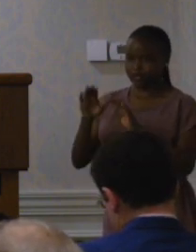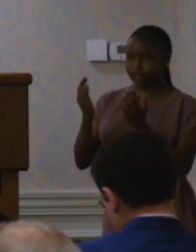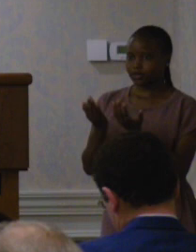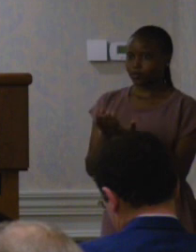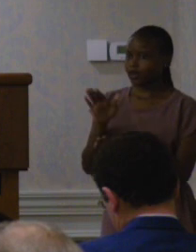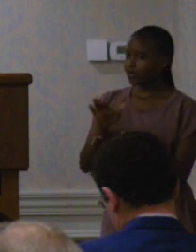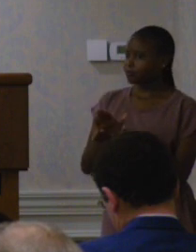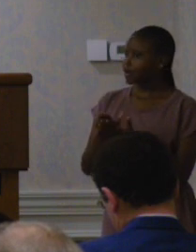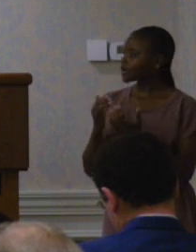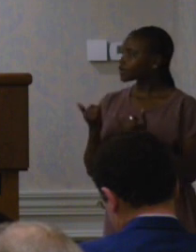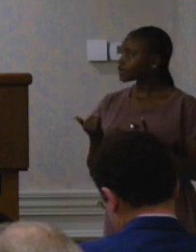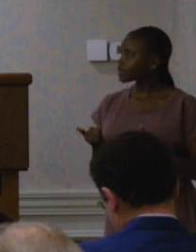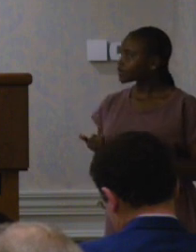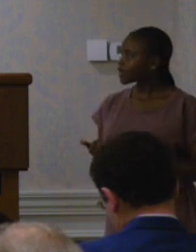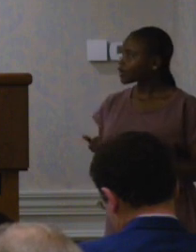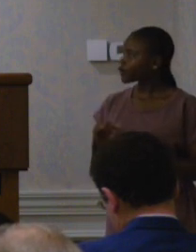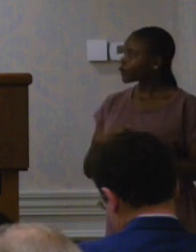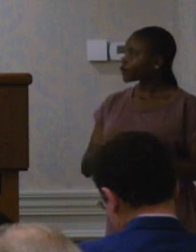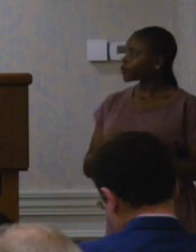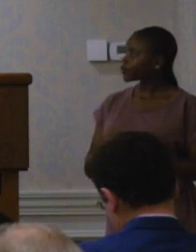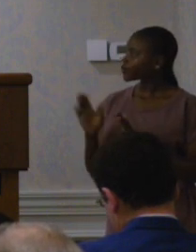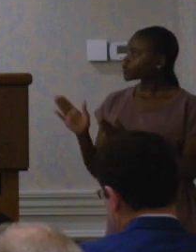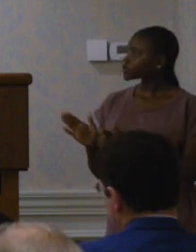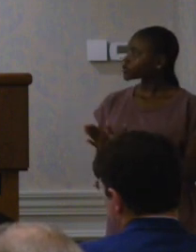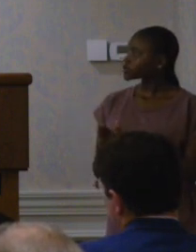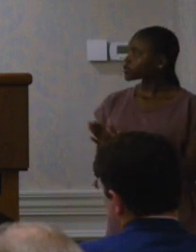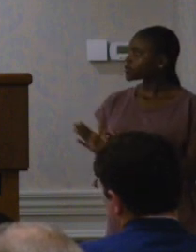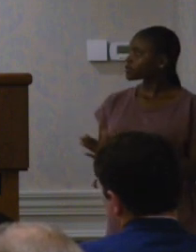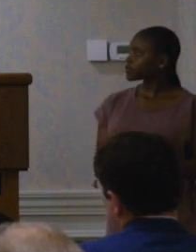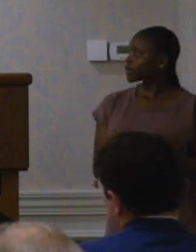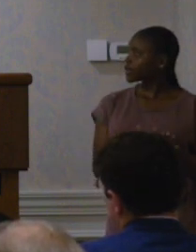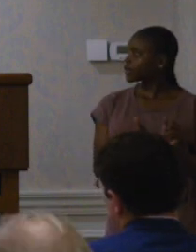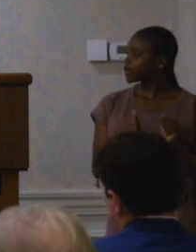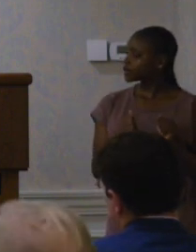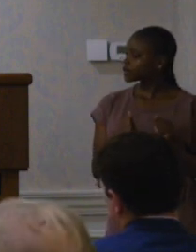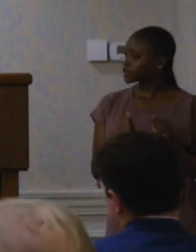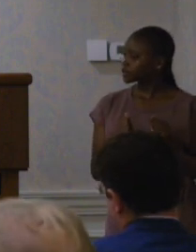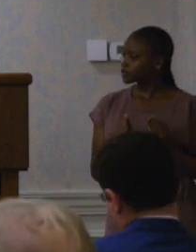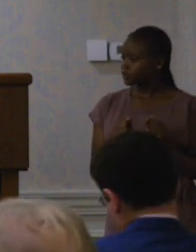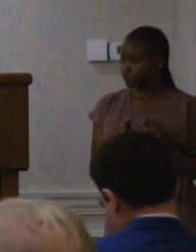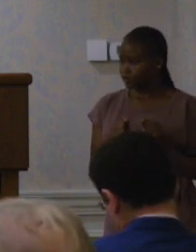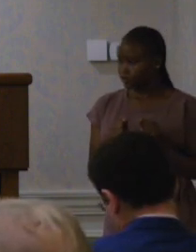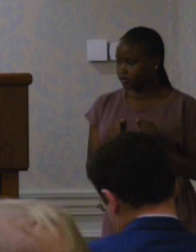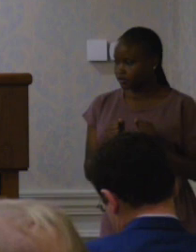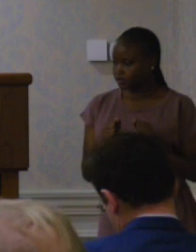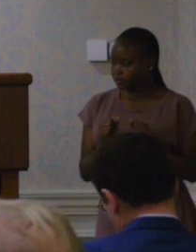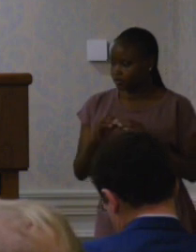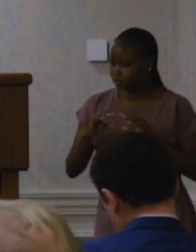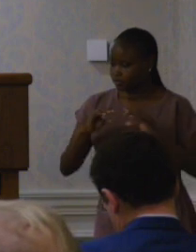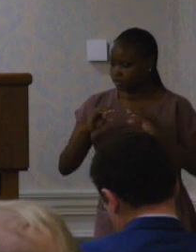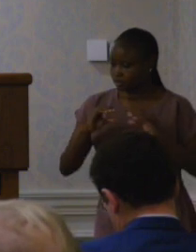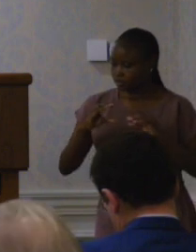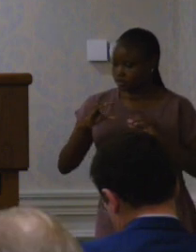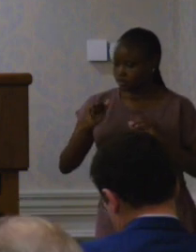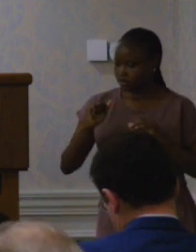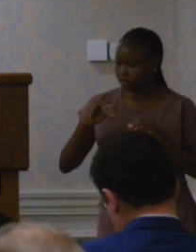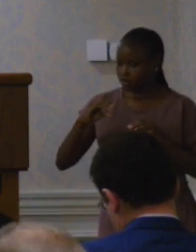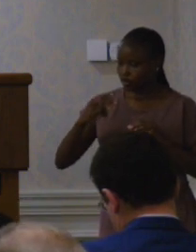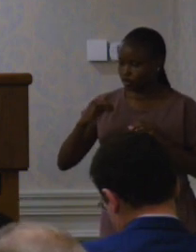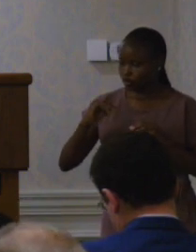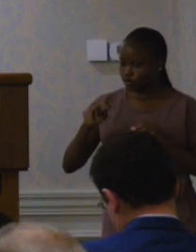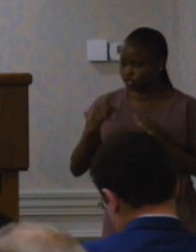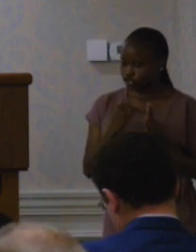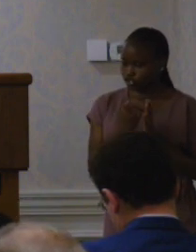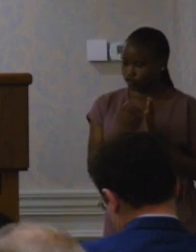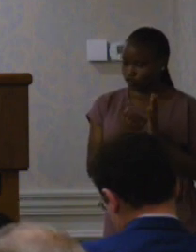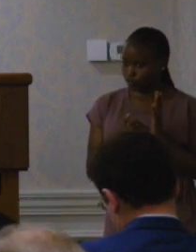at the moment planning and soon this spring starting a coach program.